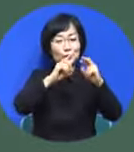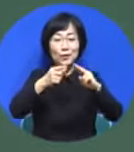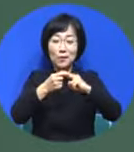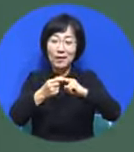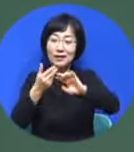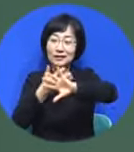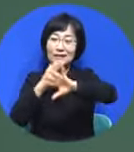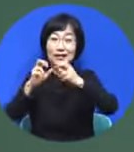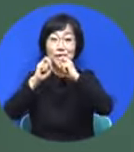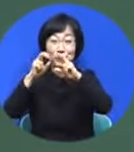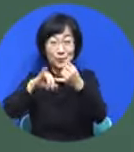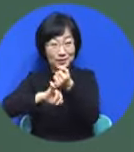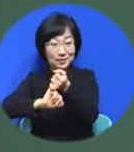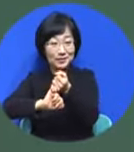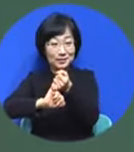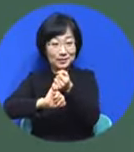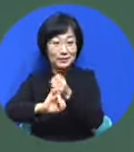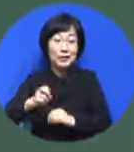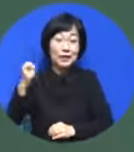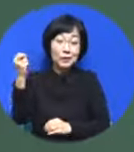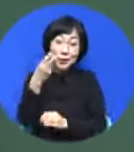Then Jesus said this in Matthew.